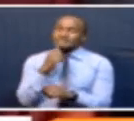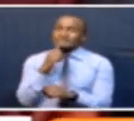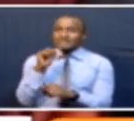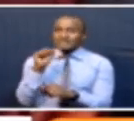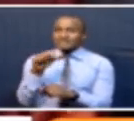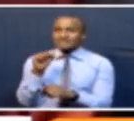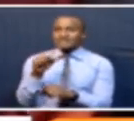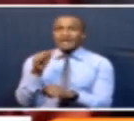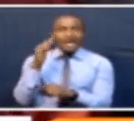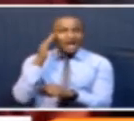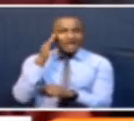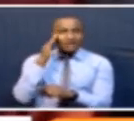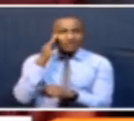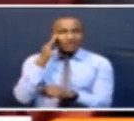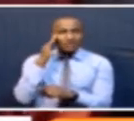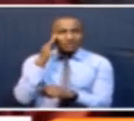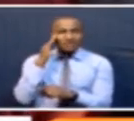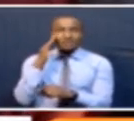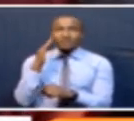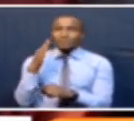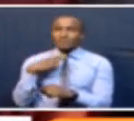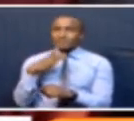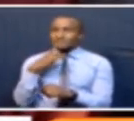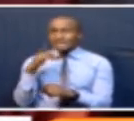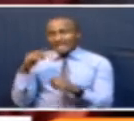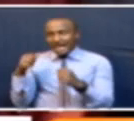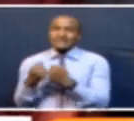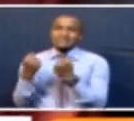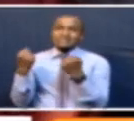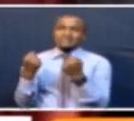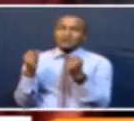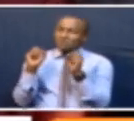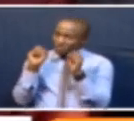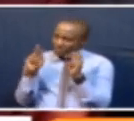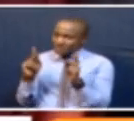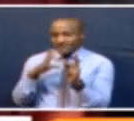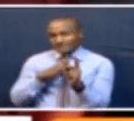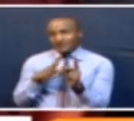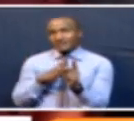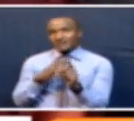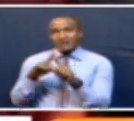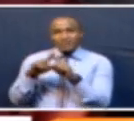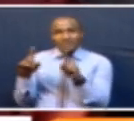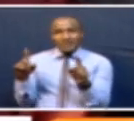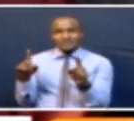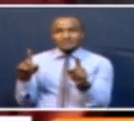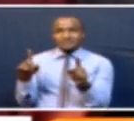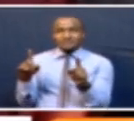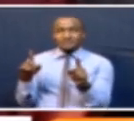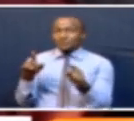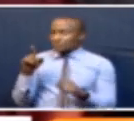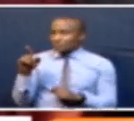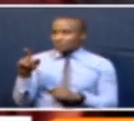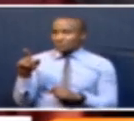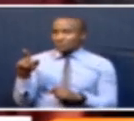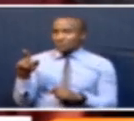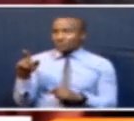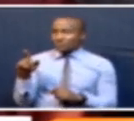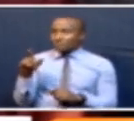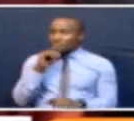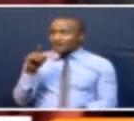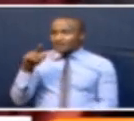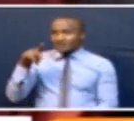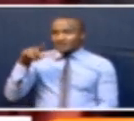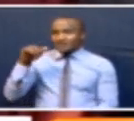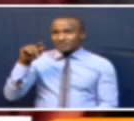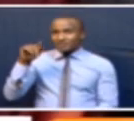I know I've had some quarters quickly say it was an accident, fine, it could have been. But at the same time, you have this Mr. Patel